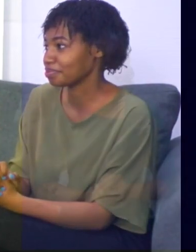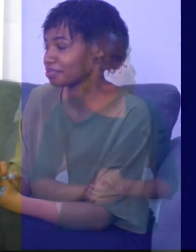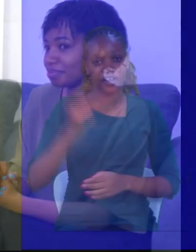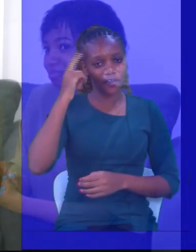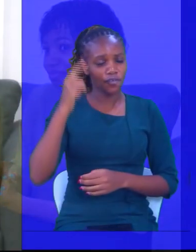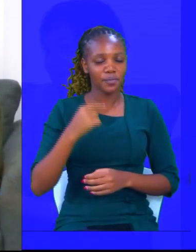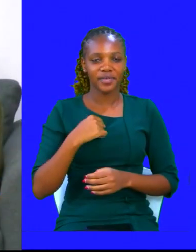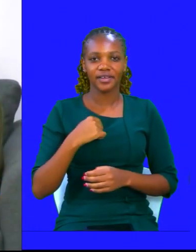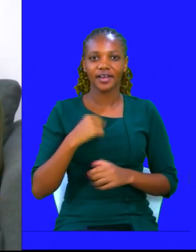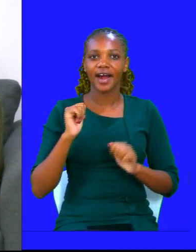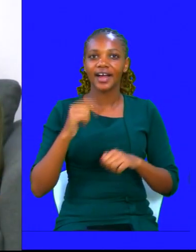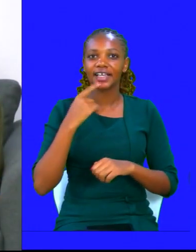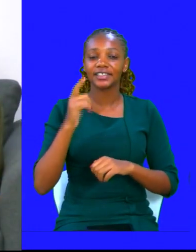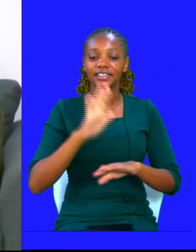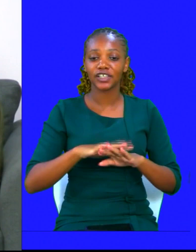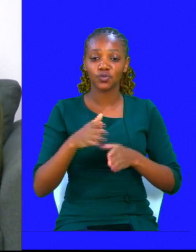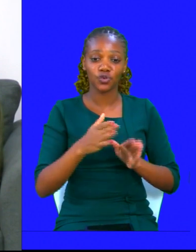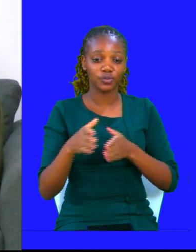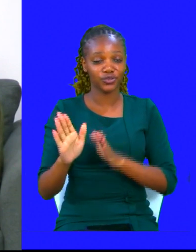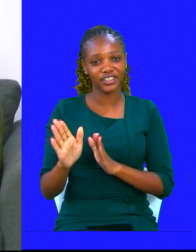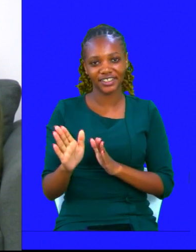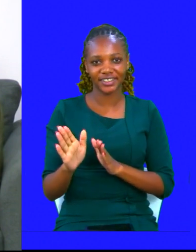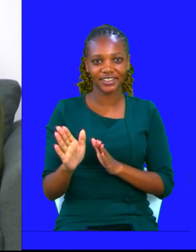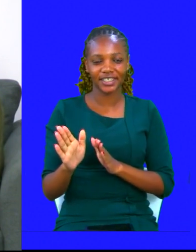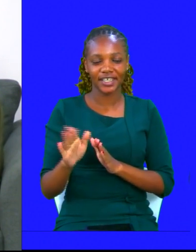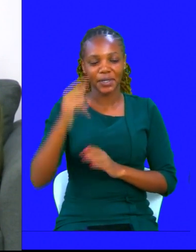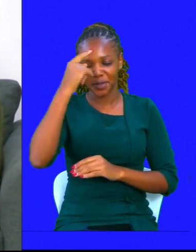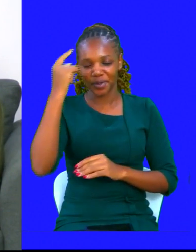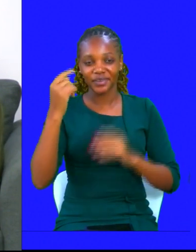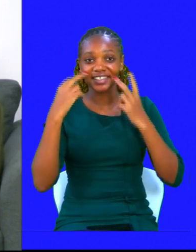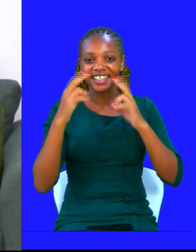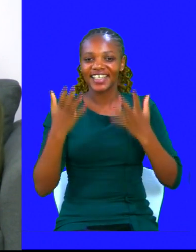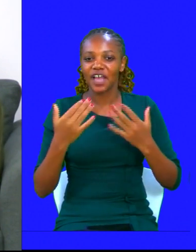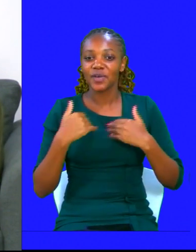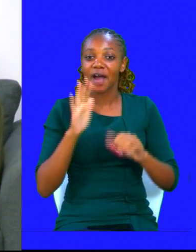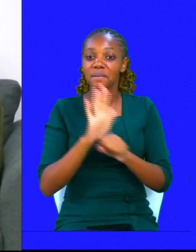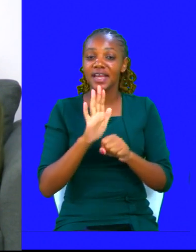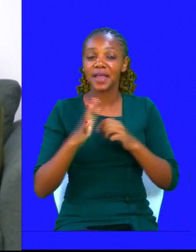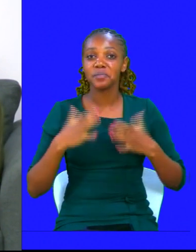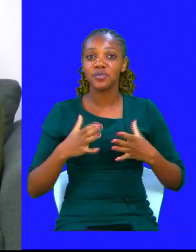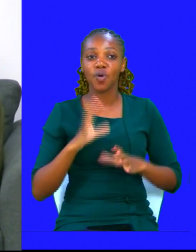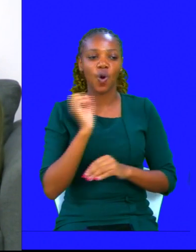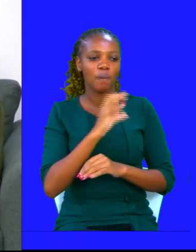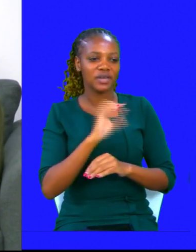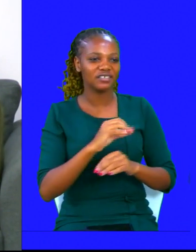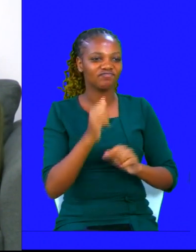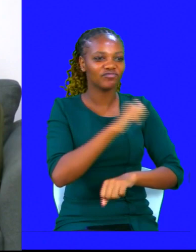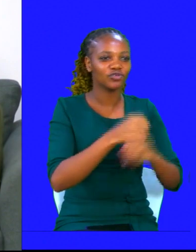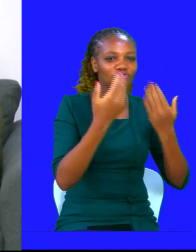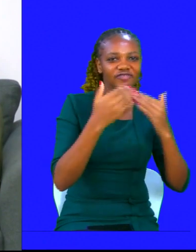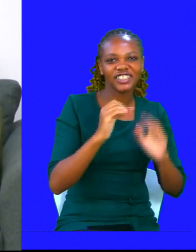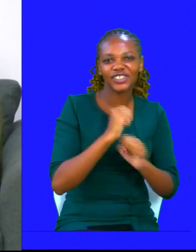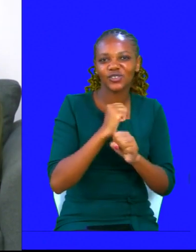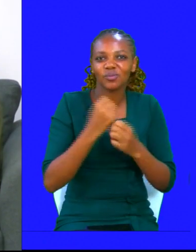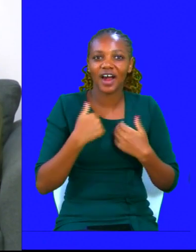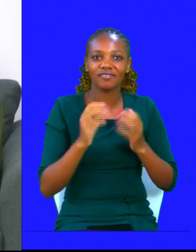I feel, let me say, it's a good opportunity. Looking out here, many people complain of finishing school, not having